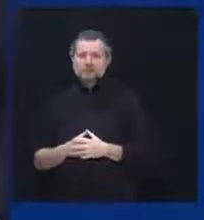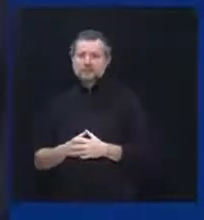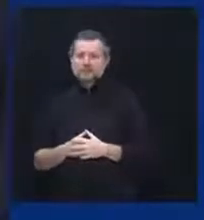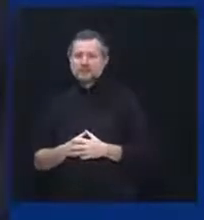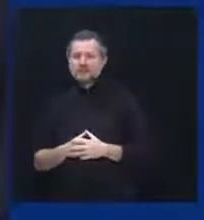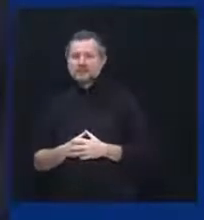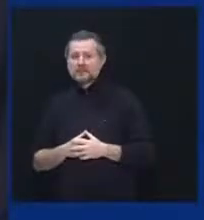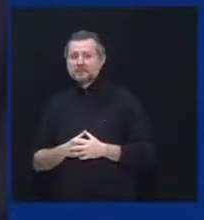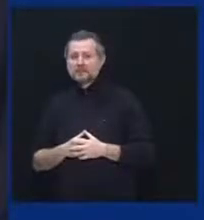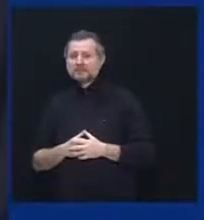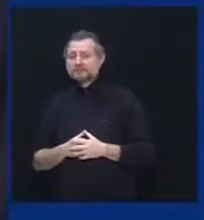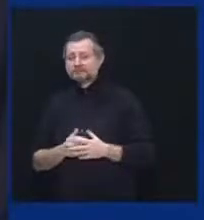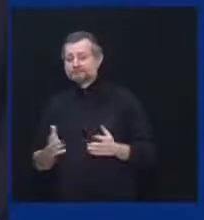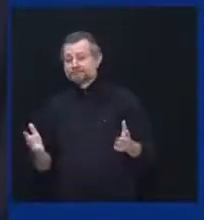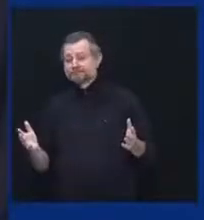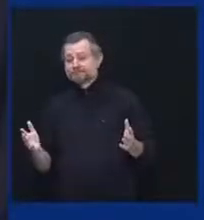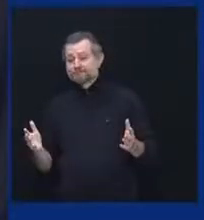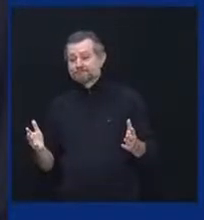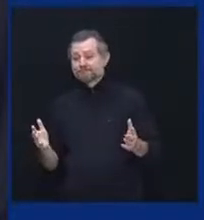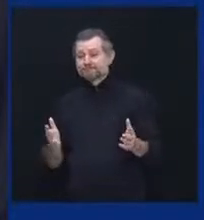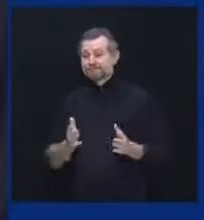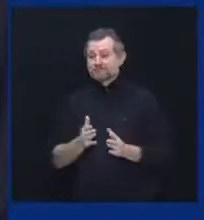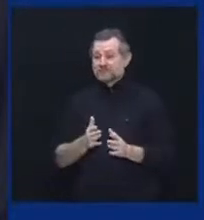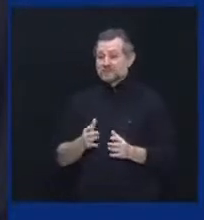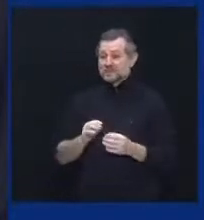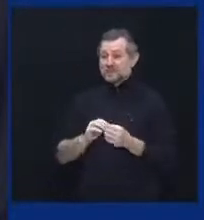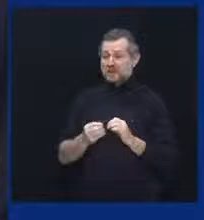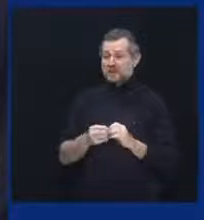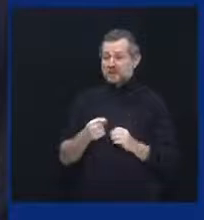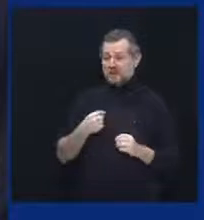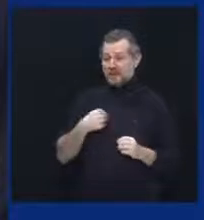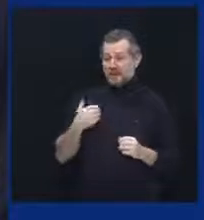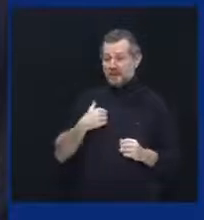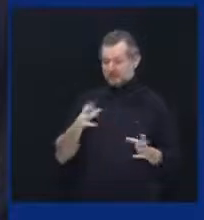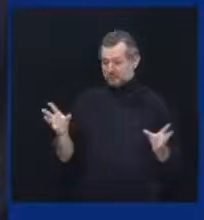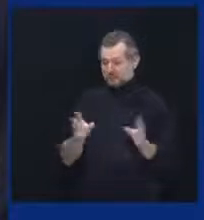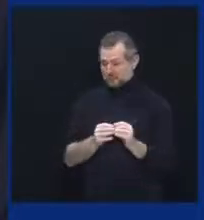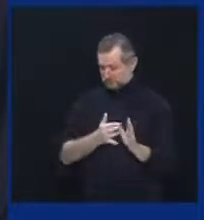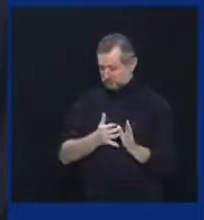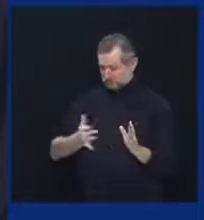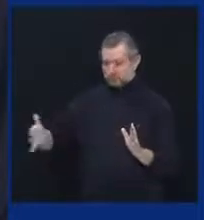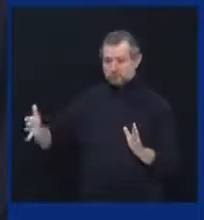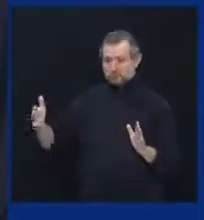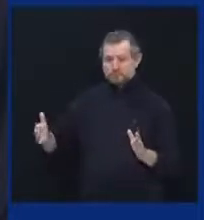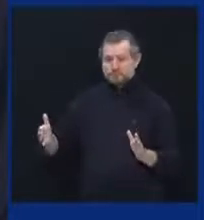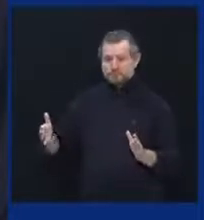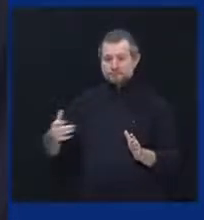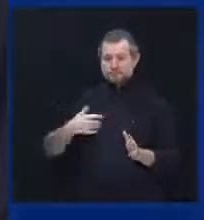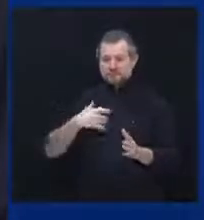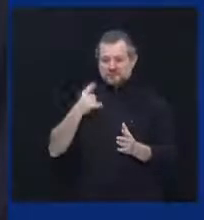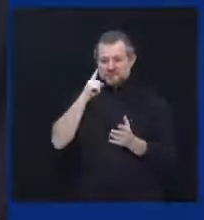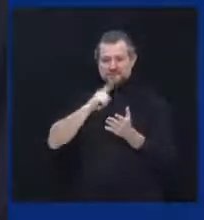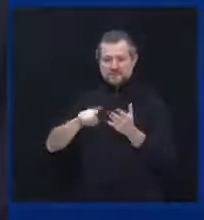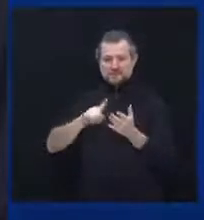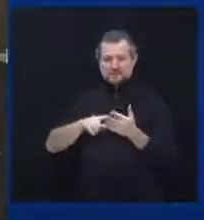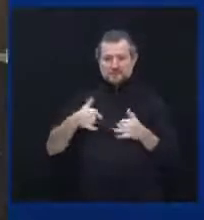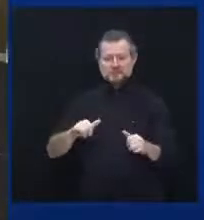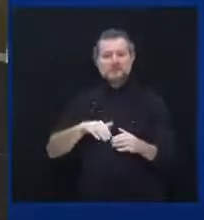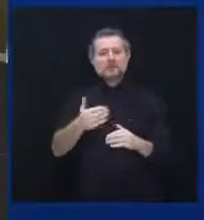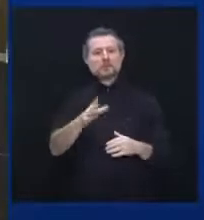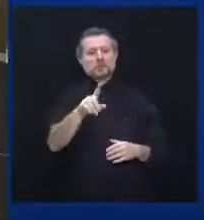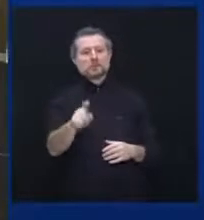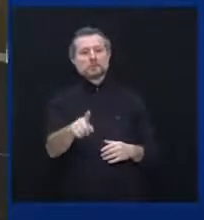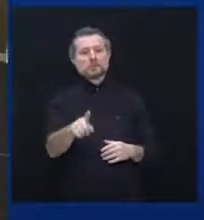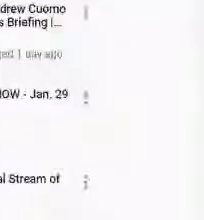And that's the number to date, but it's an ongoing process. Next question.